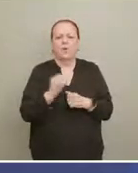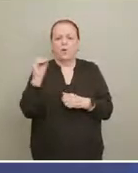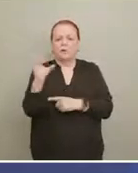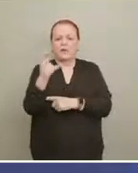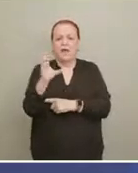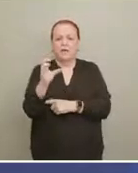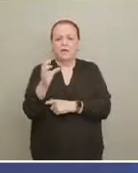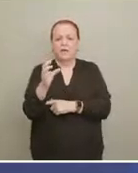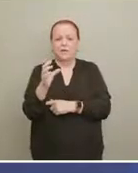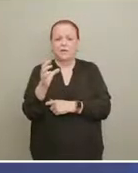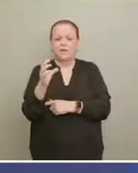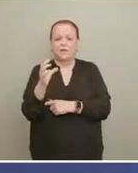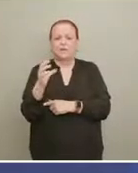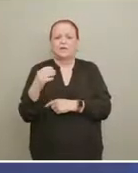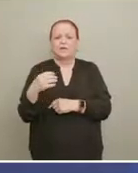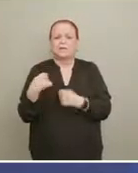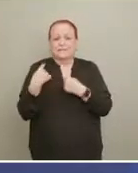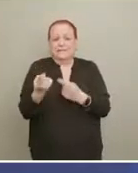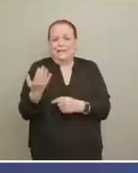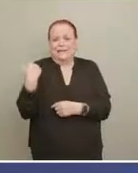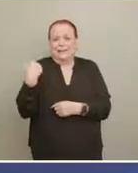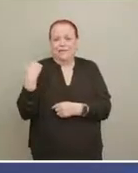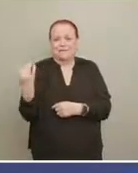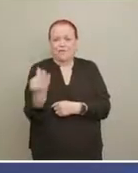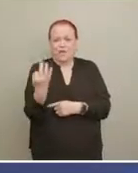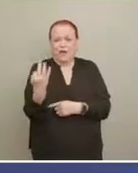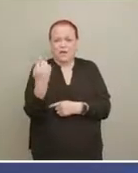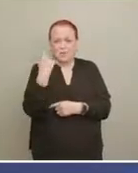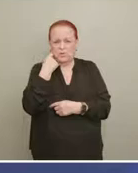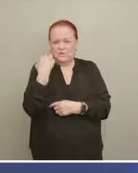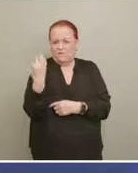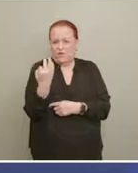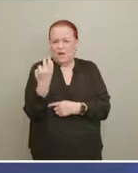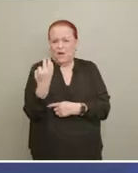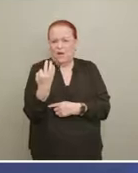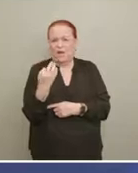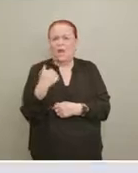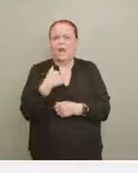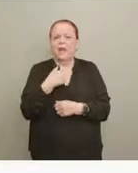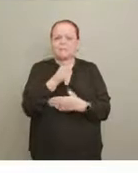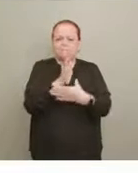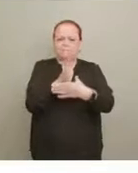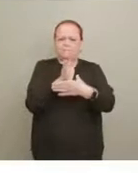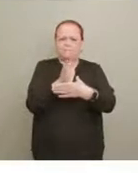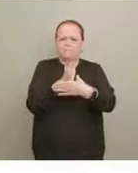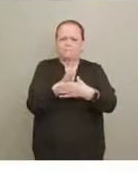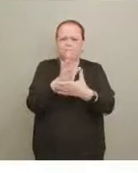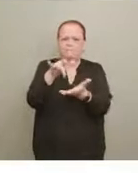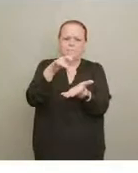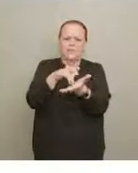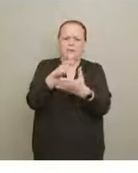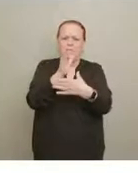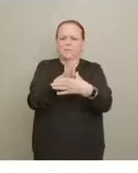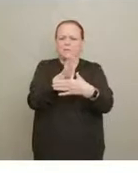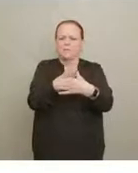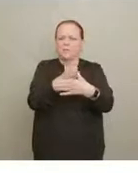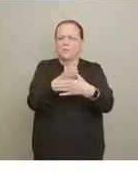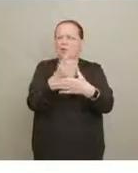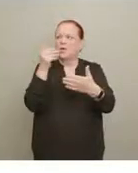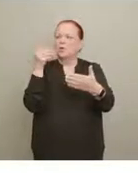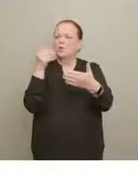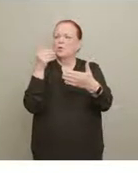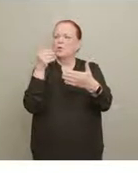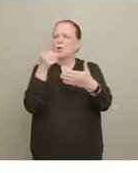of last Friday, we're in the medium risk category, and I would say closer to